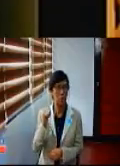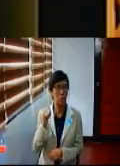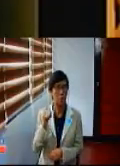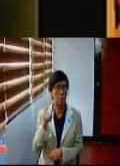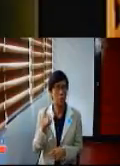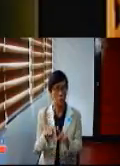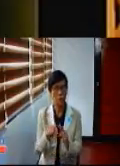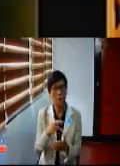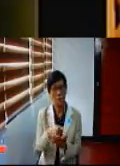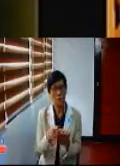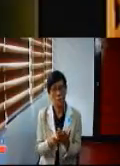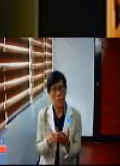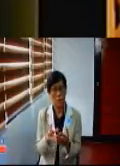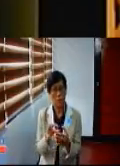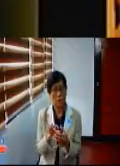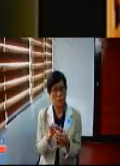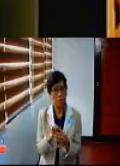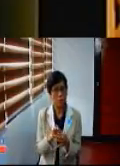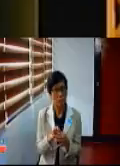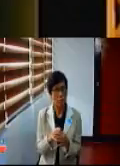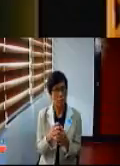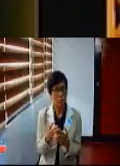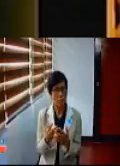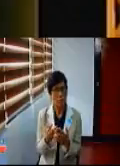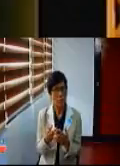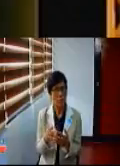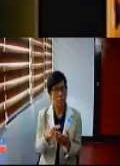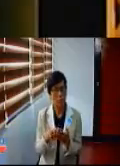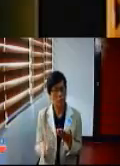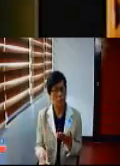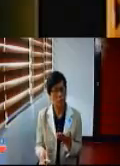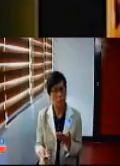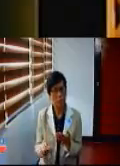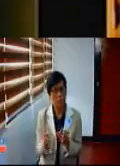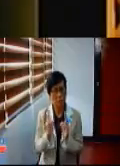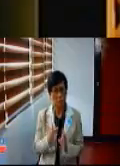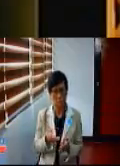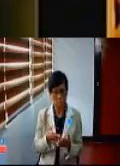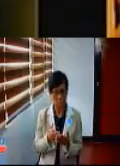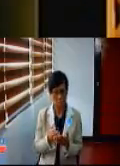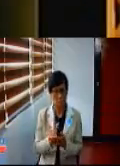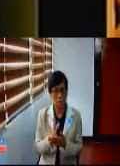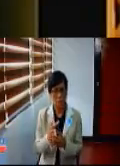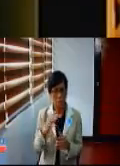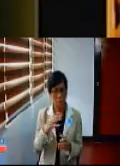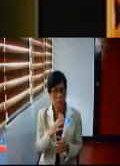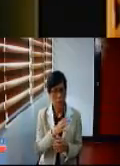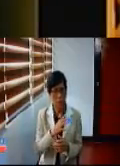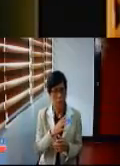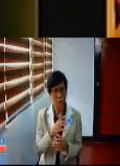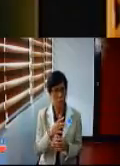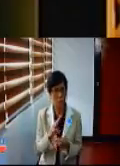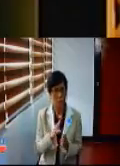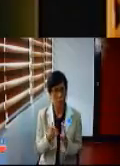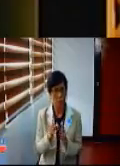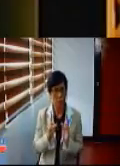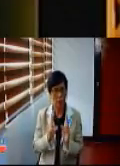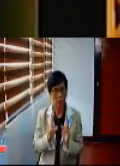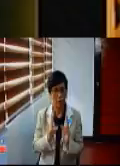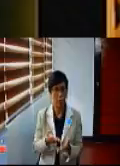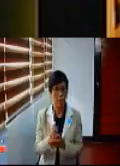that failure, the Human Rights Commission, which subsequently became the Human Rights